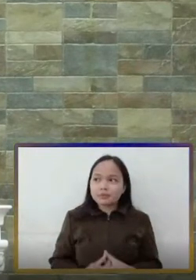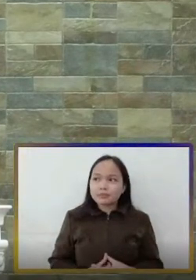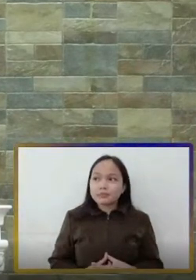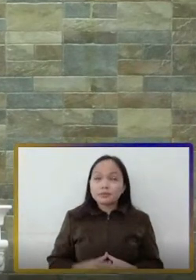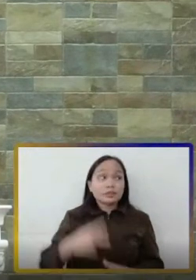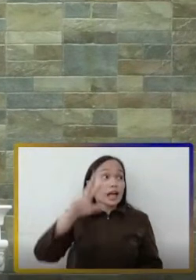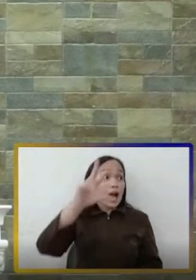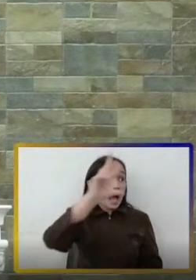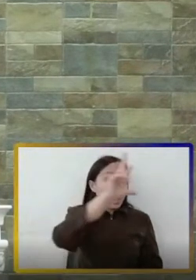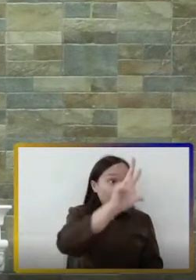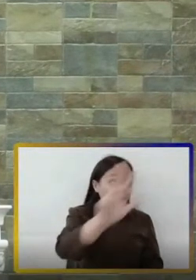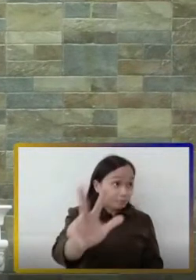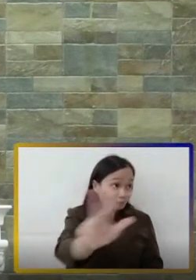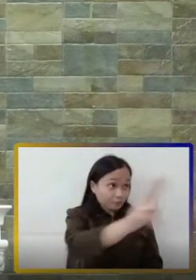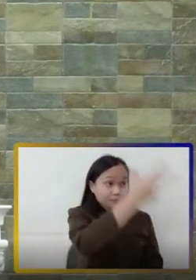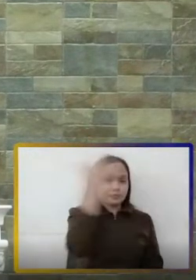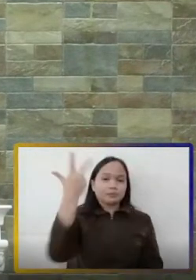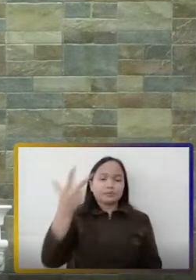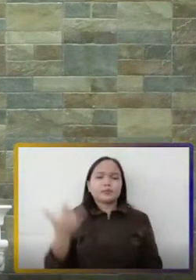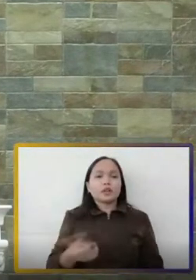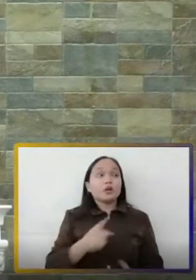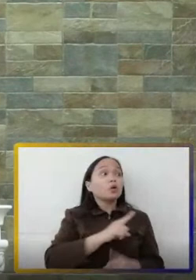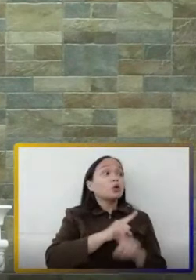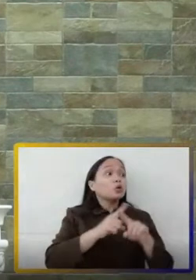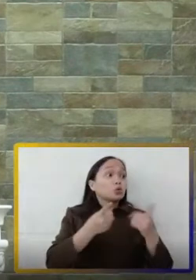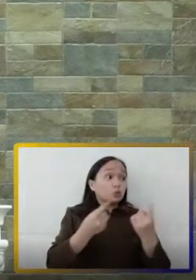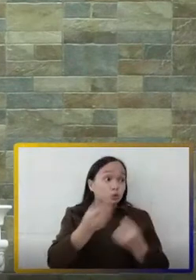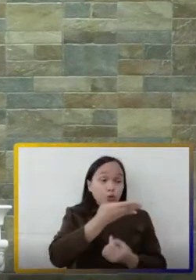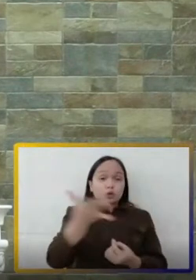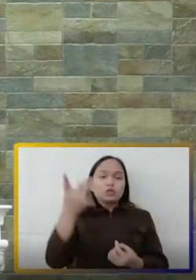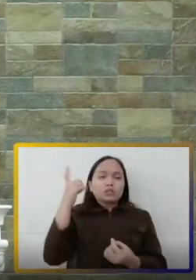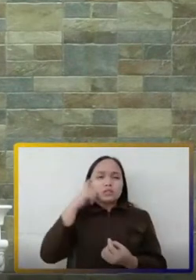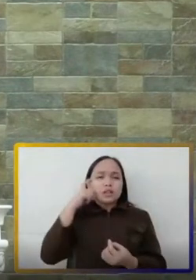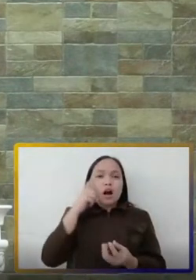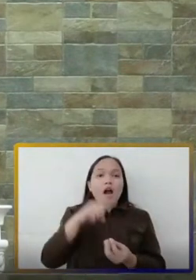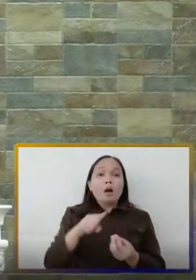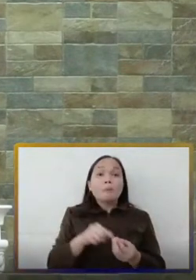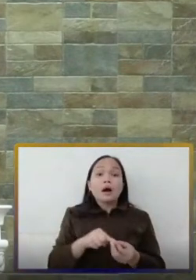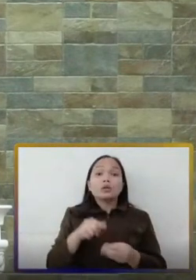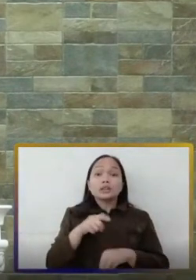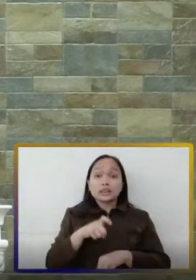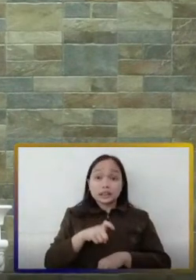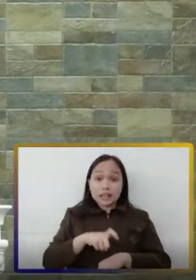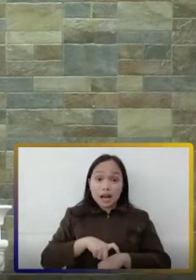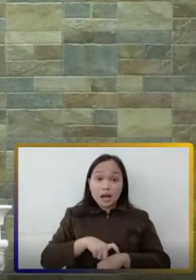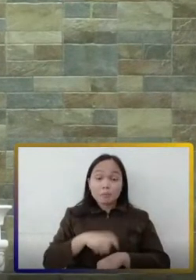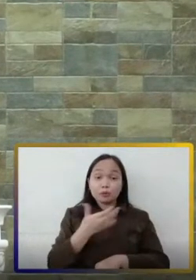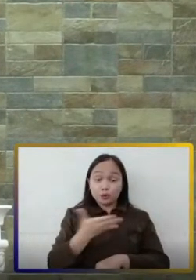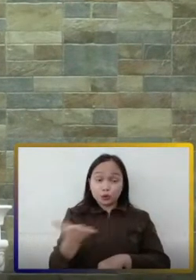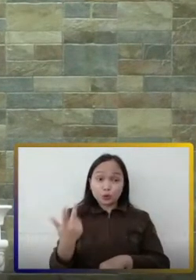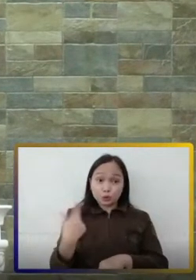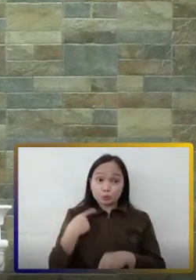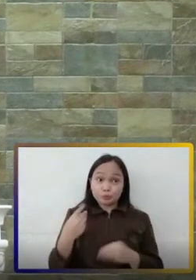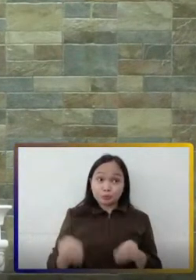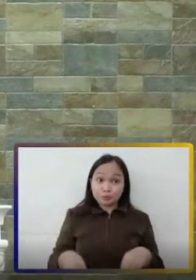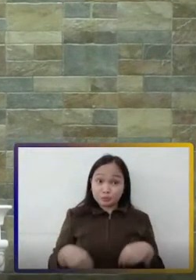The third one is, did you consider the time that you are spending